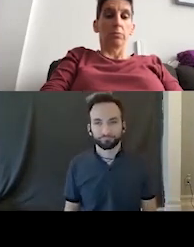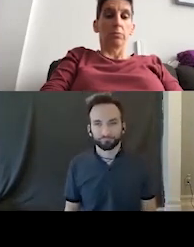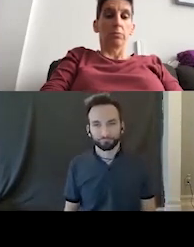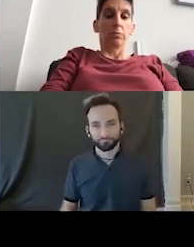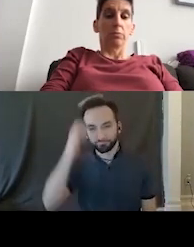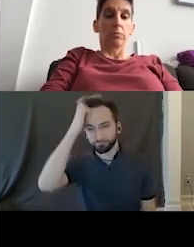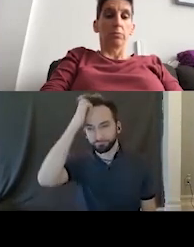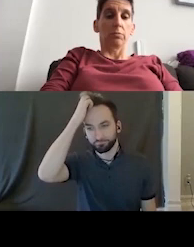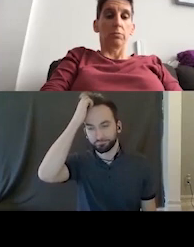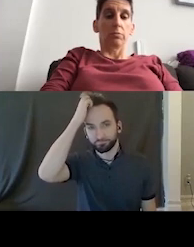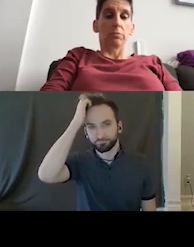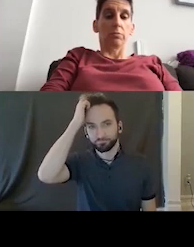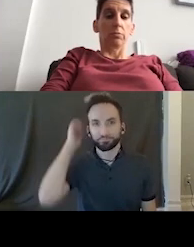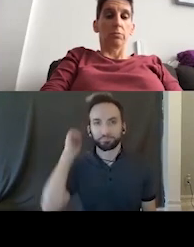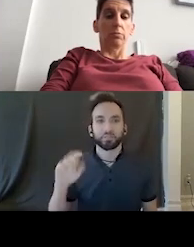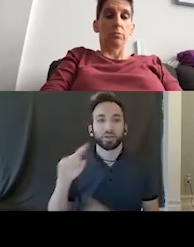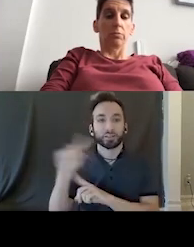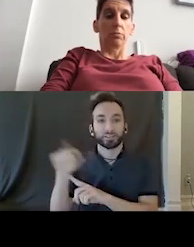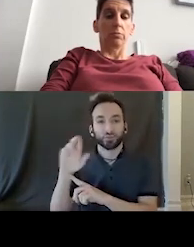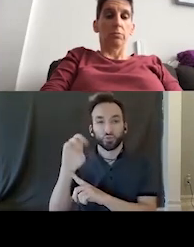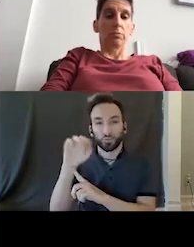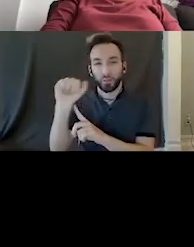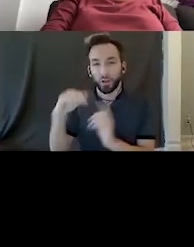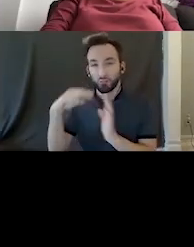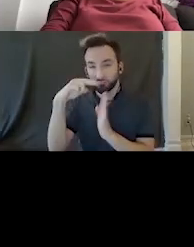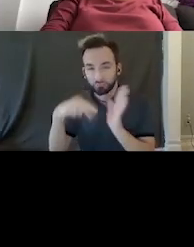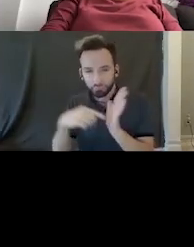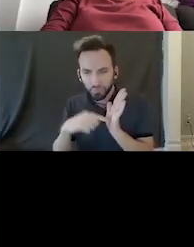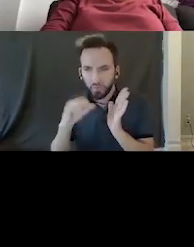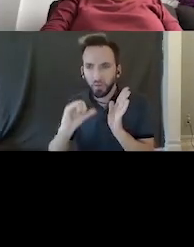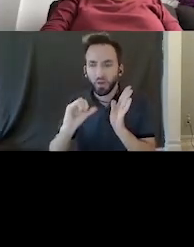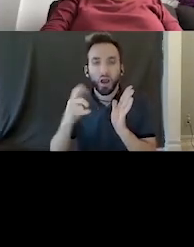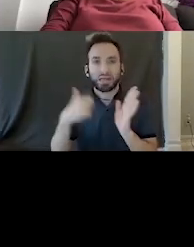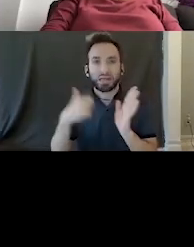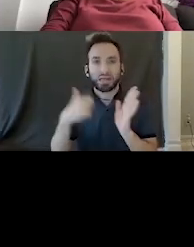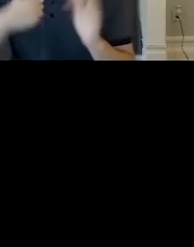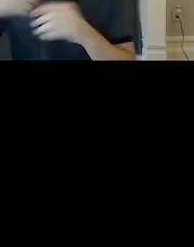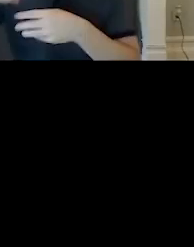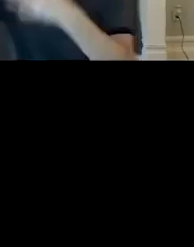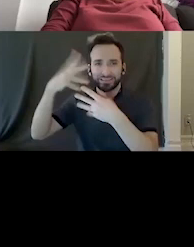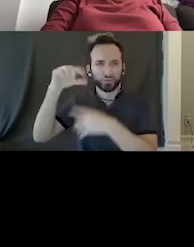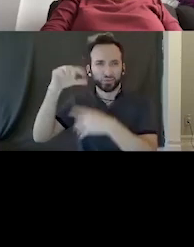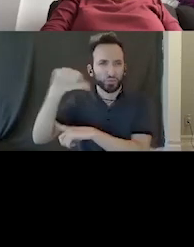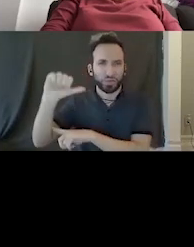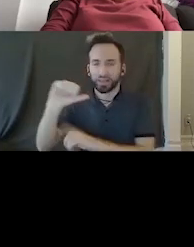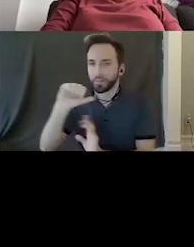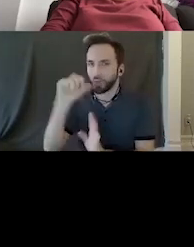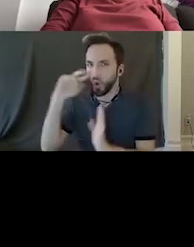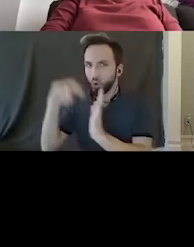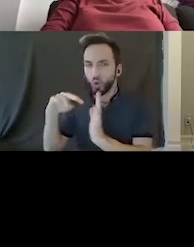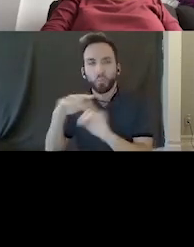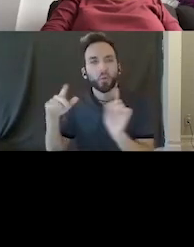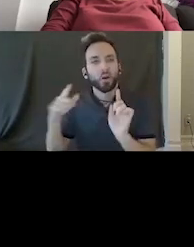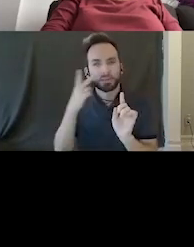Okay, so I think that we're talking about intersectionality. Sorry, I didn't check the Q&A often enough, I think. Would a woman who had issues